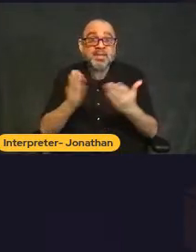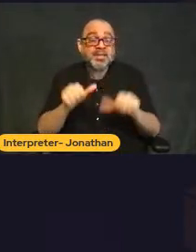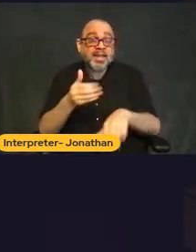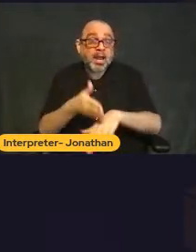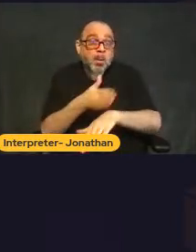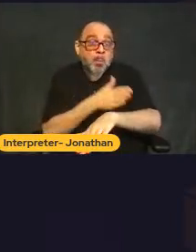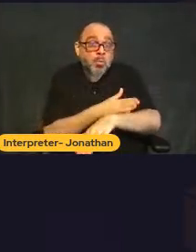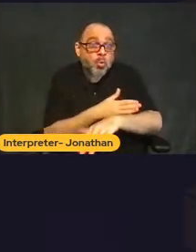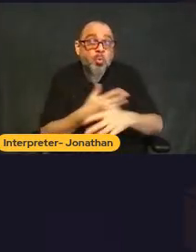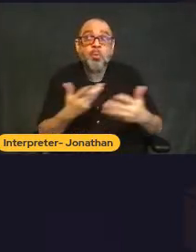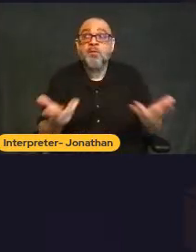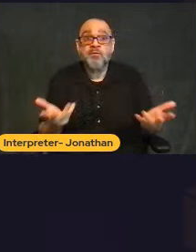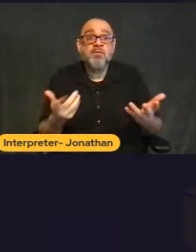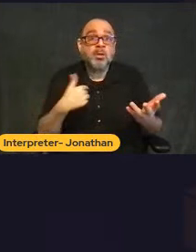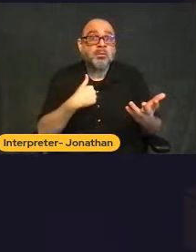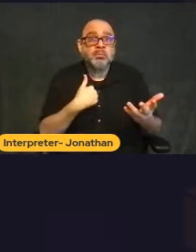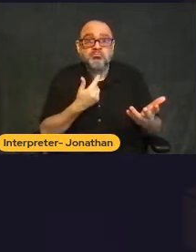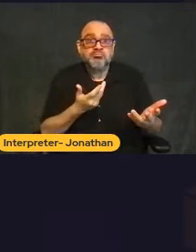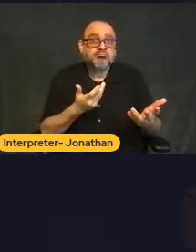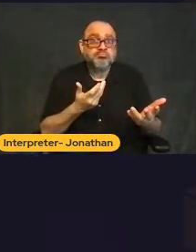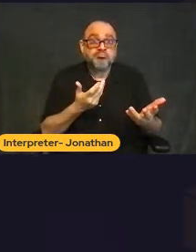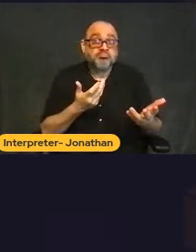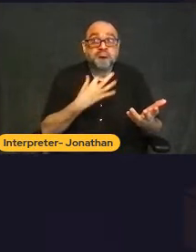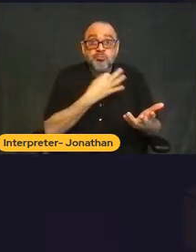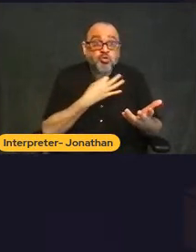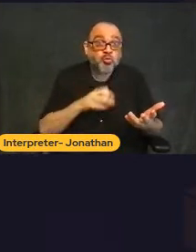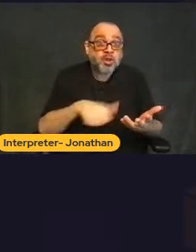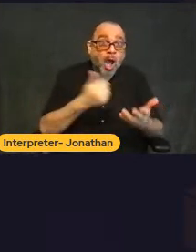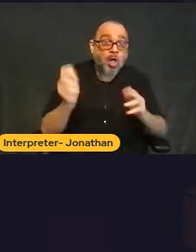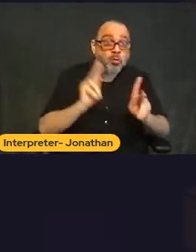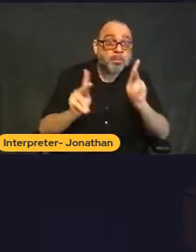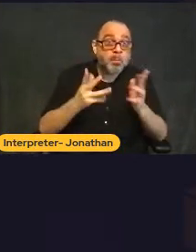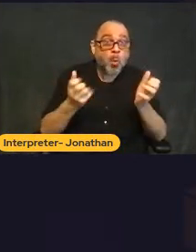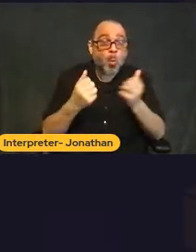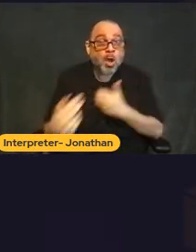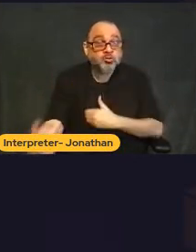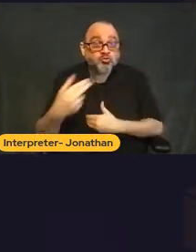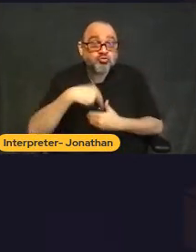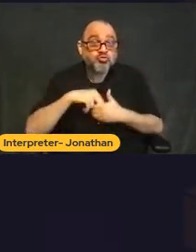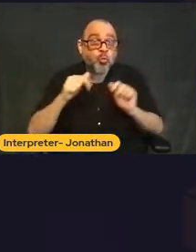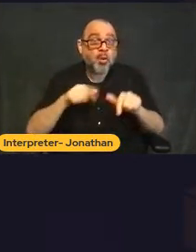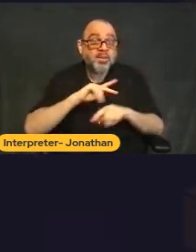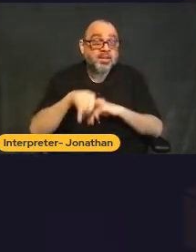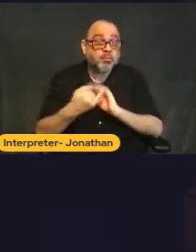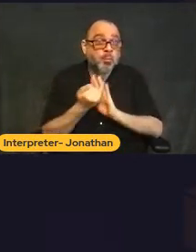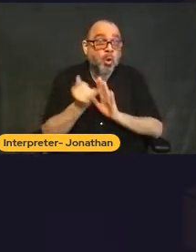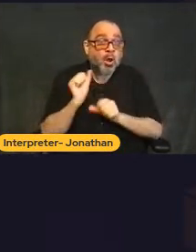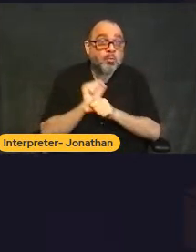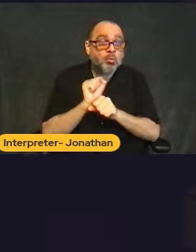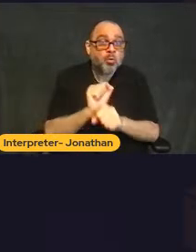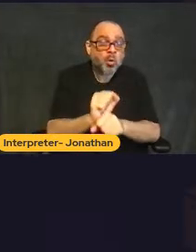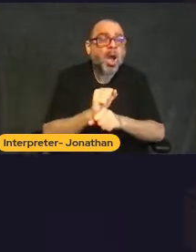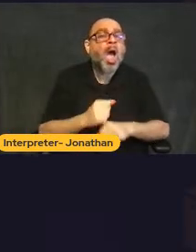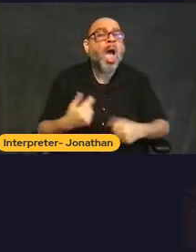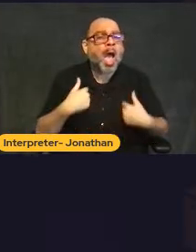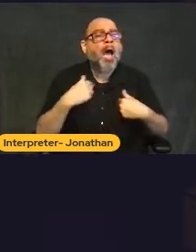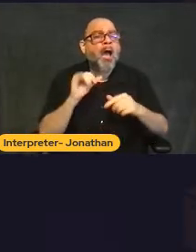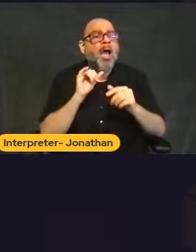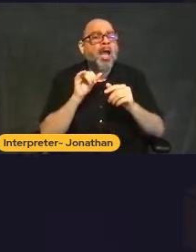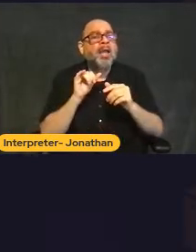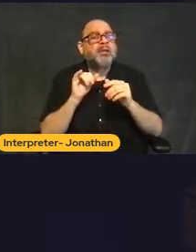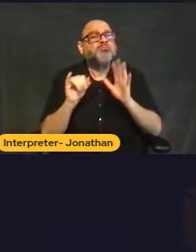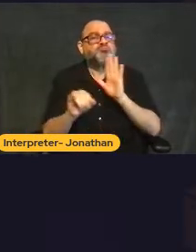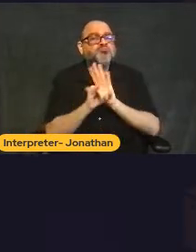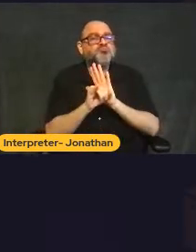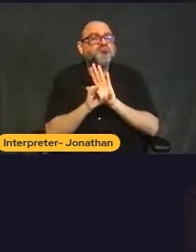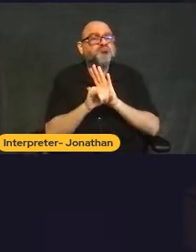happy to have some additional contributors to the project. And for this, I added a few GitHub issues that you can implement if